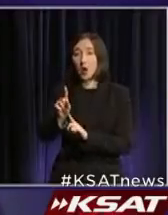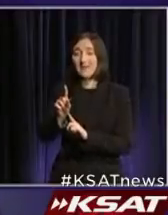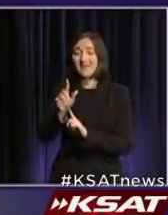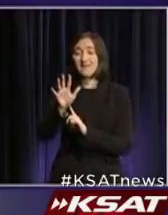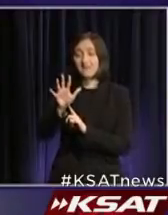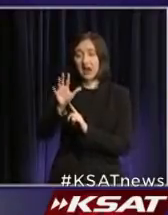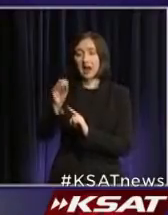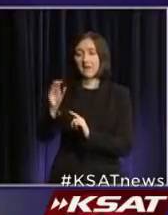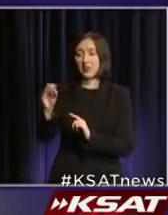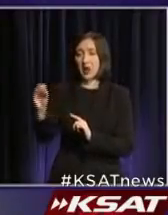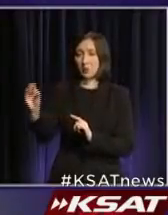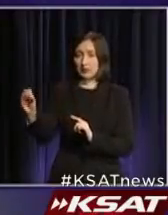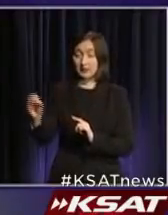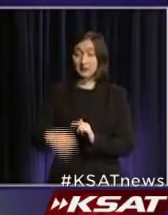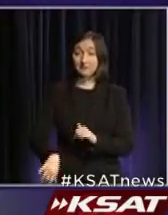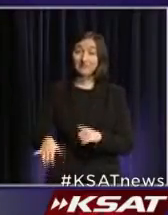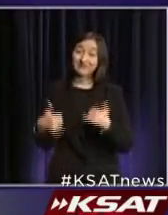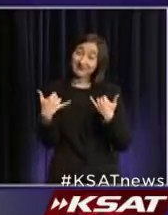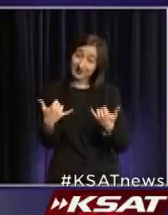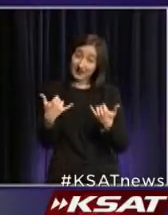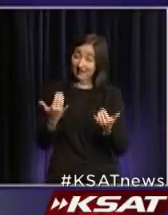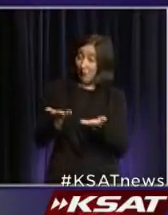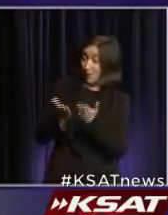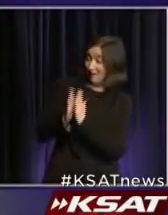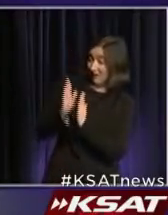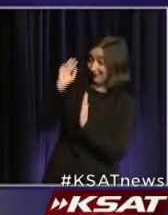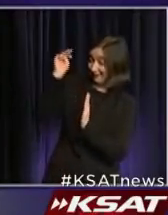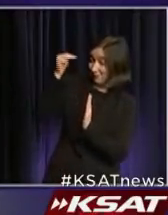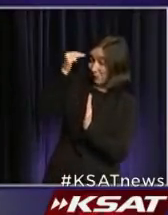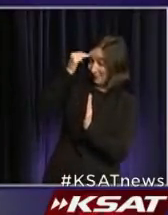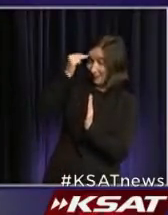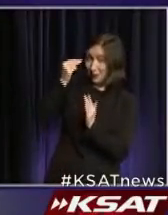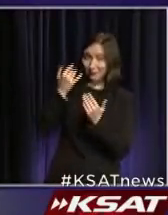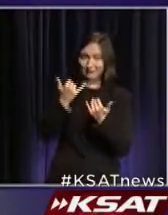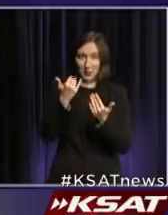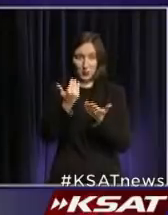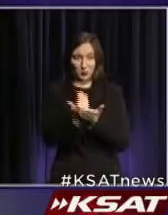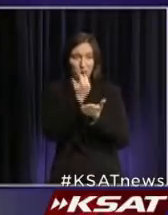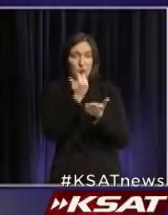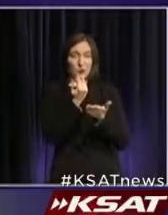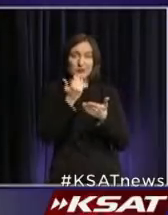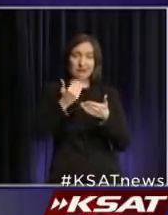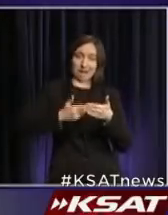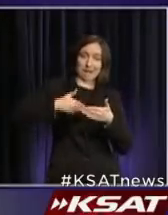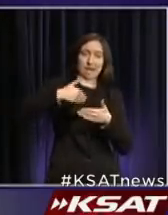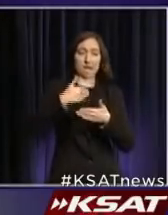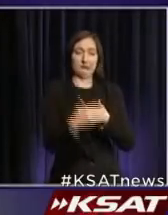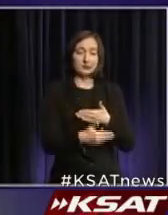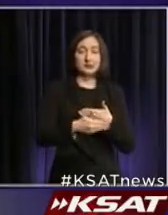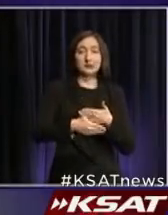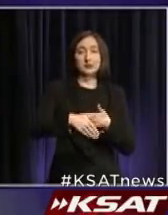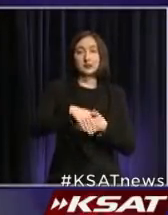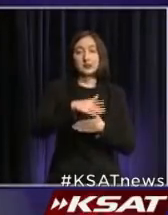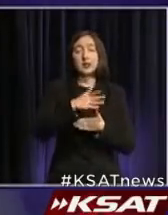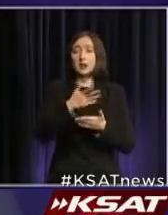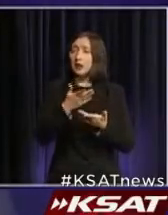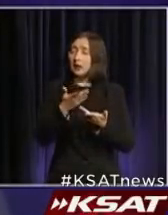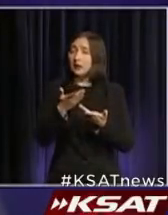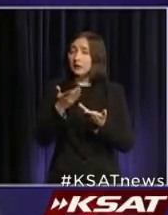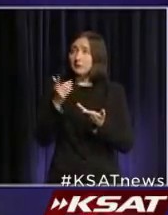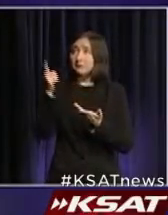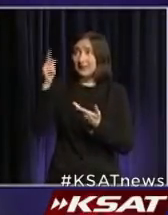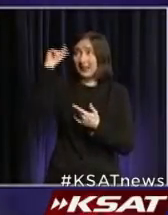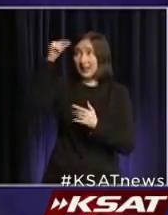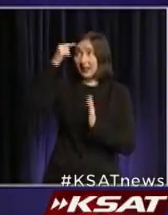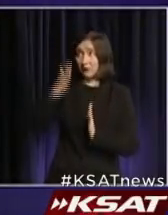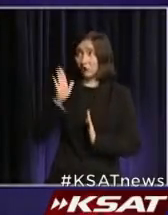everybody, particularly now we're in a new phase with the governor's announcement, but I'm very proud of folks who have stepped up and said they're